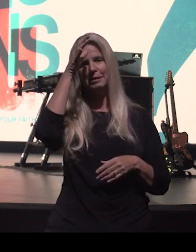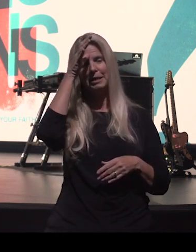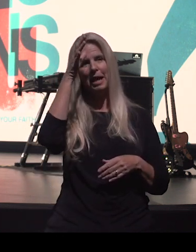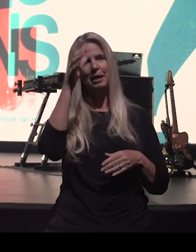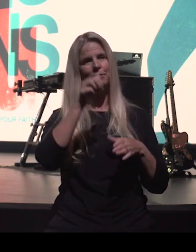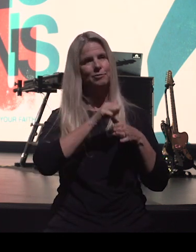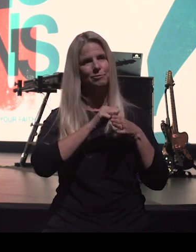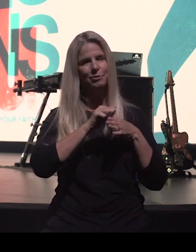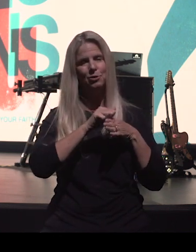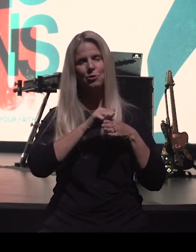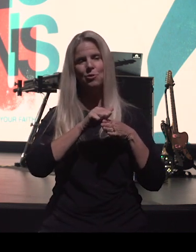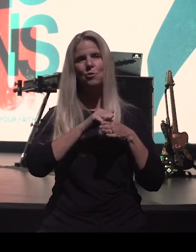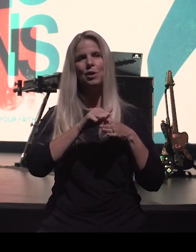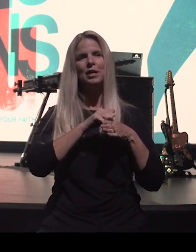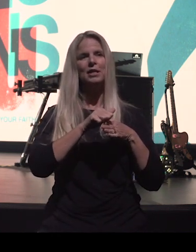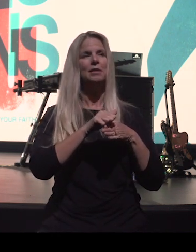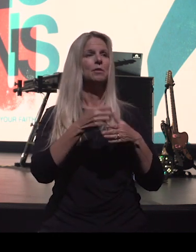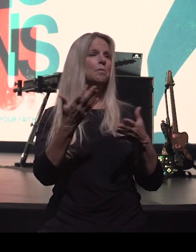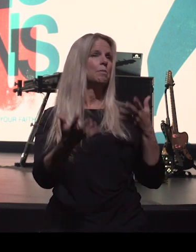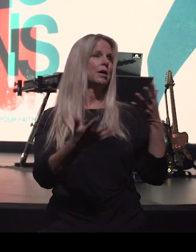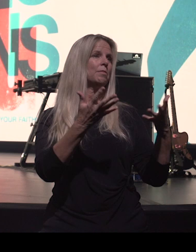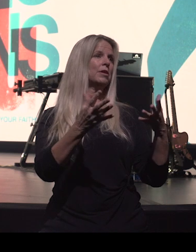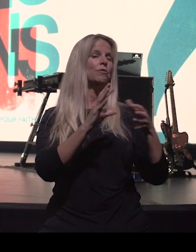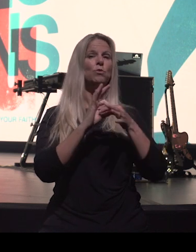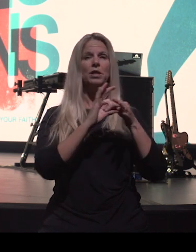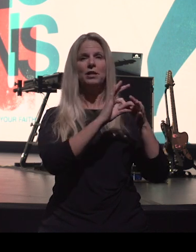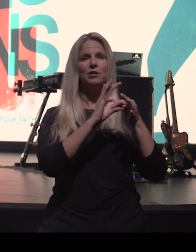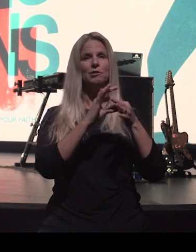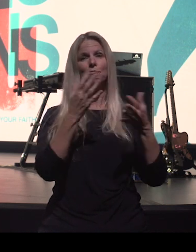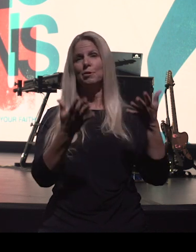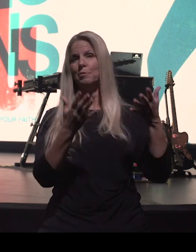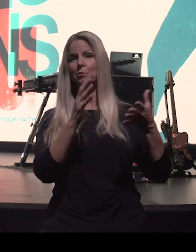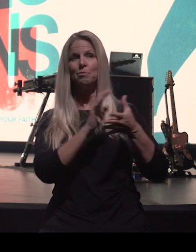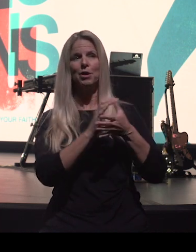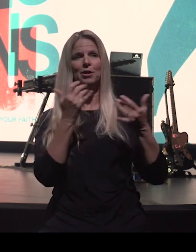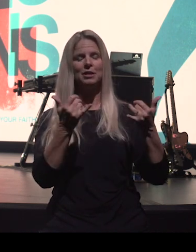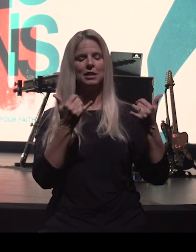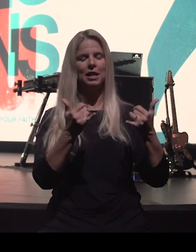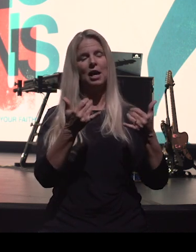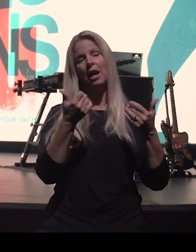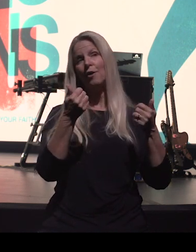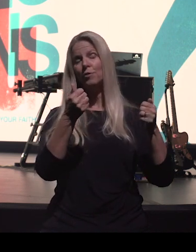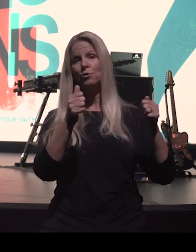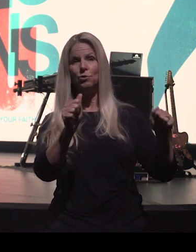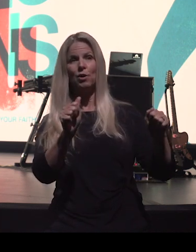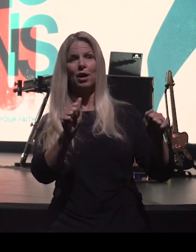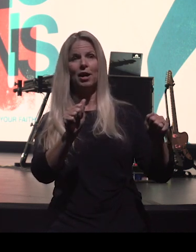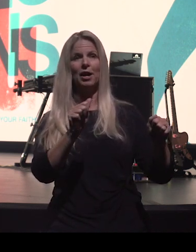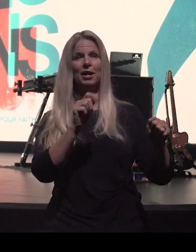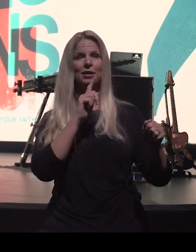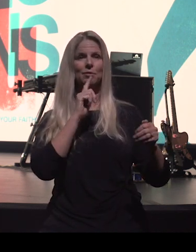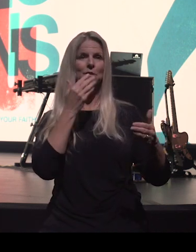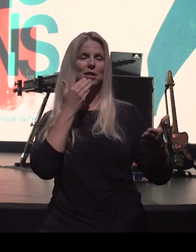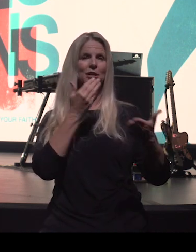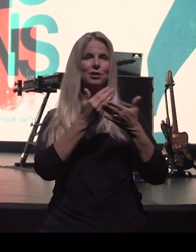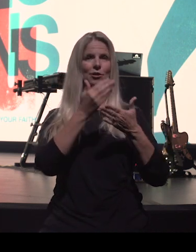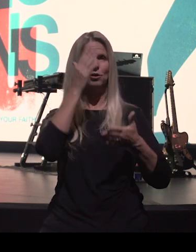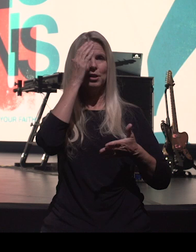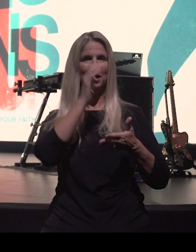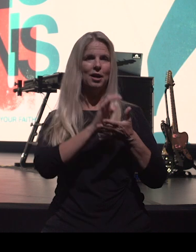Let me talk to those of you in a relationship. Maybe you're married here today. You ever tried to be a good spouse instead of training to be a good